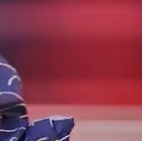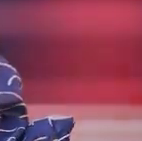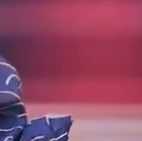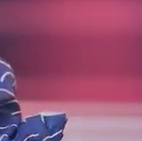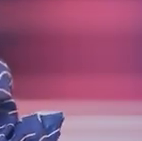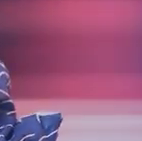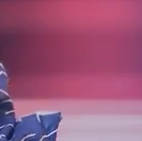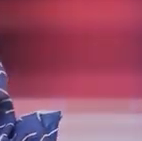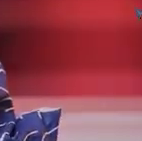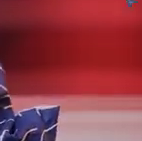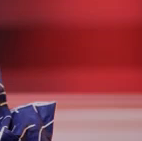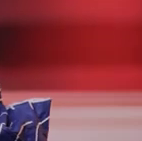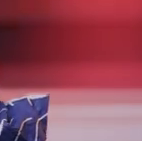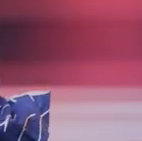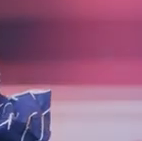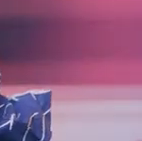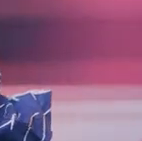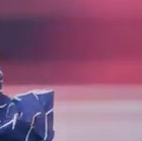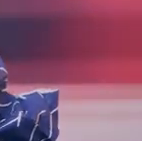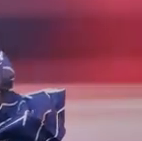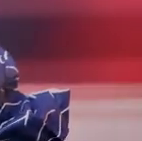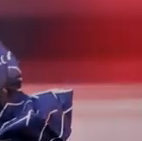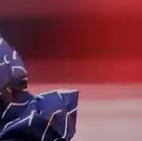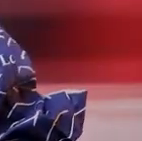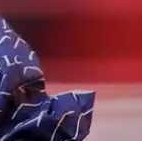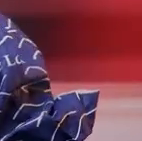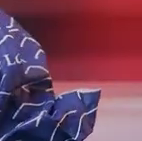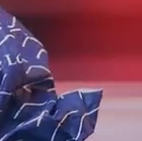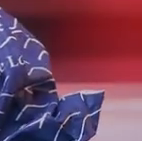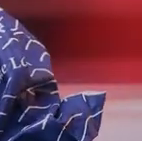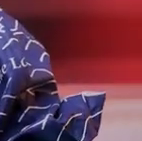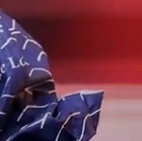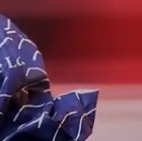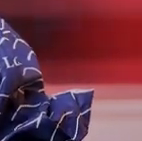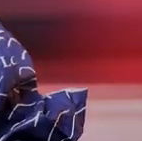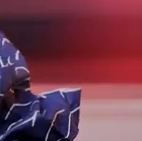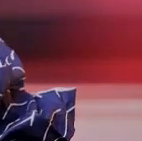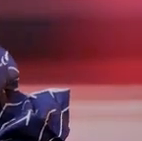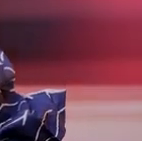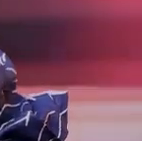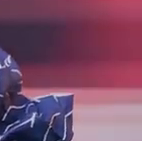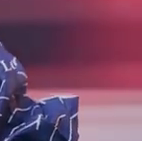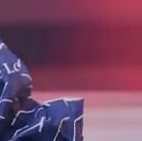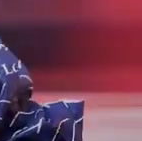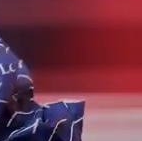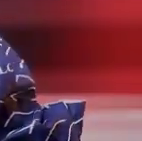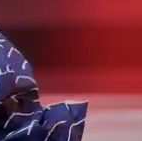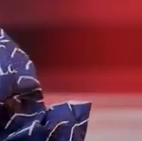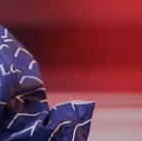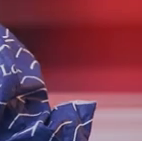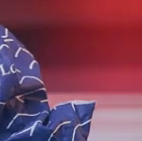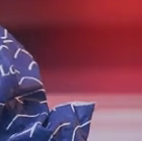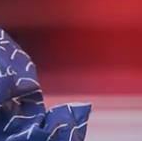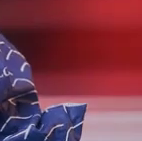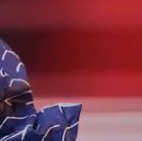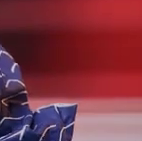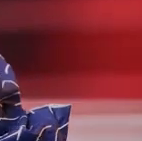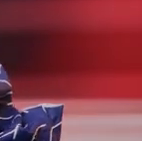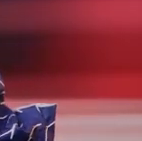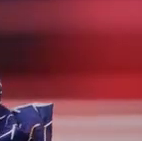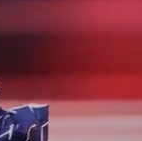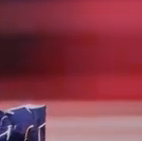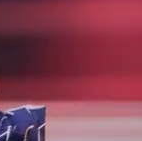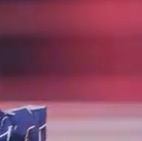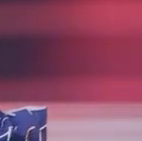others. This is Christocentric. We have a lot of Apostle Eric Nyamekye's message on our platform.